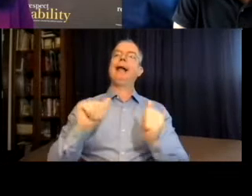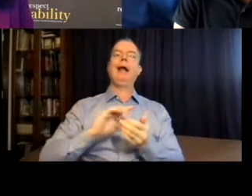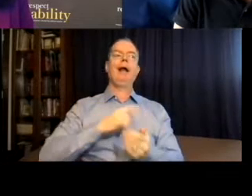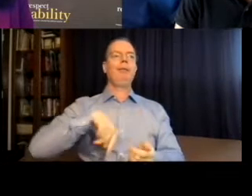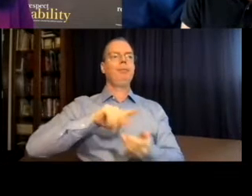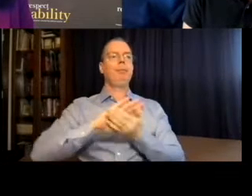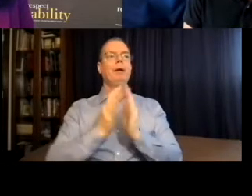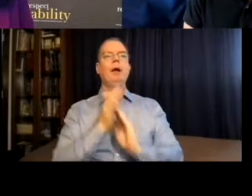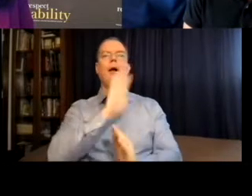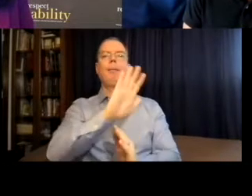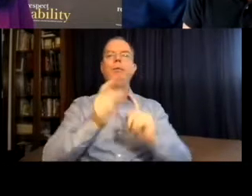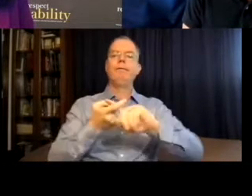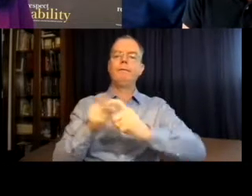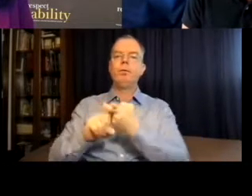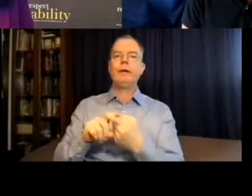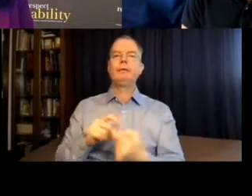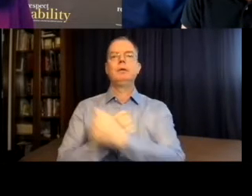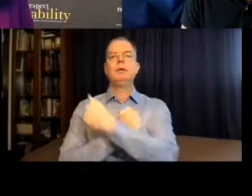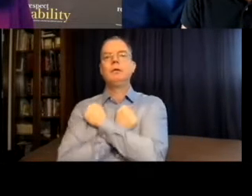or bosses.